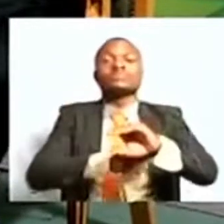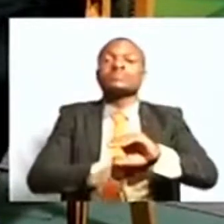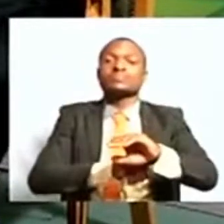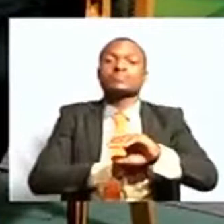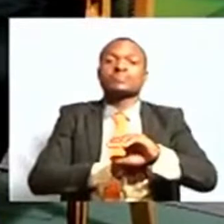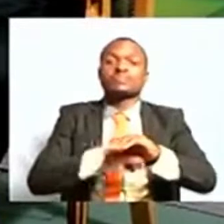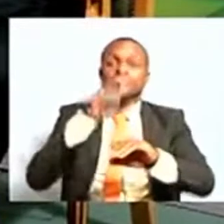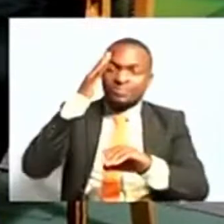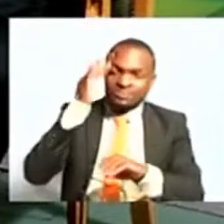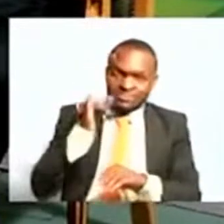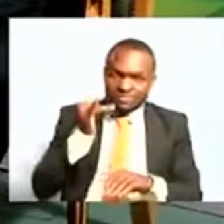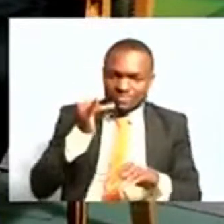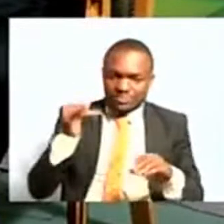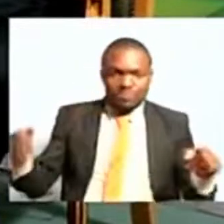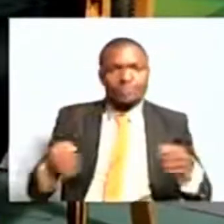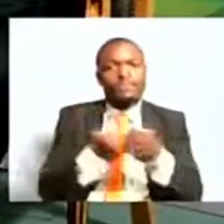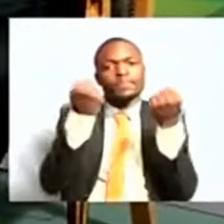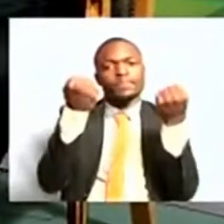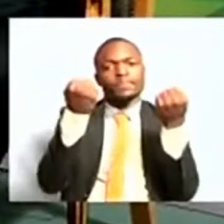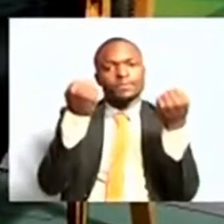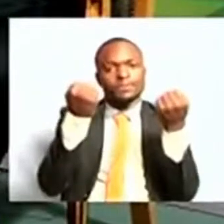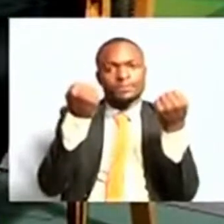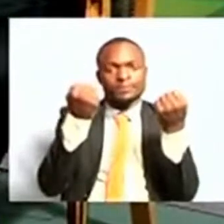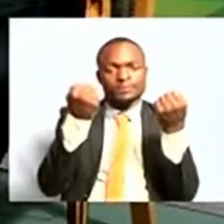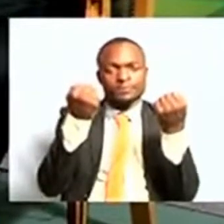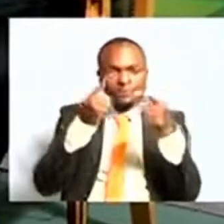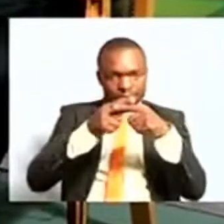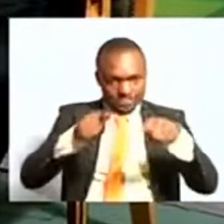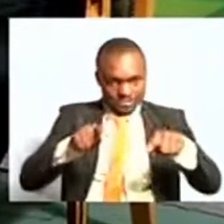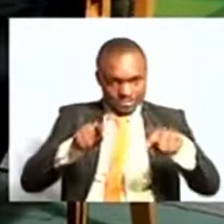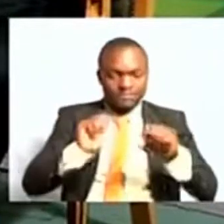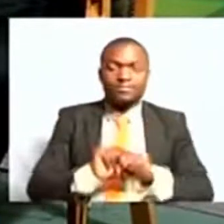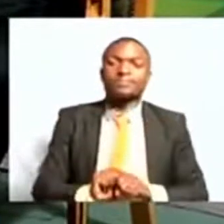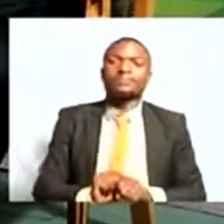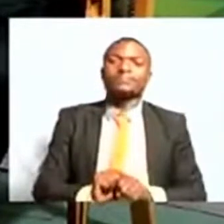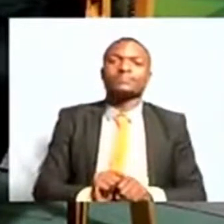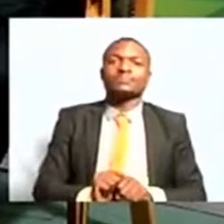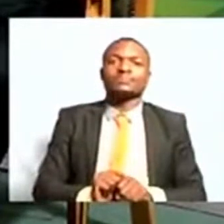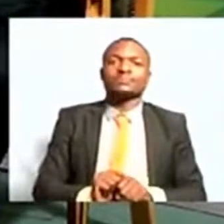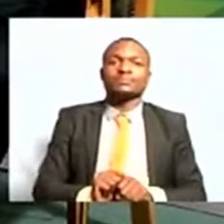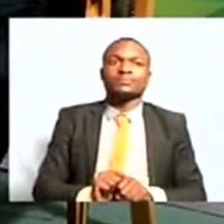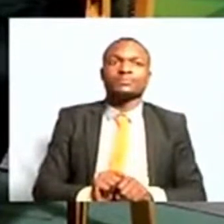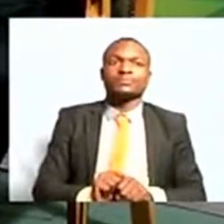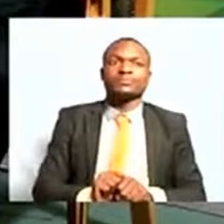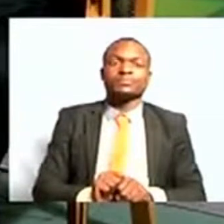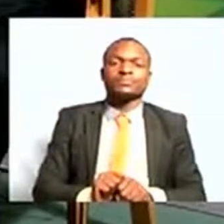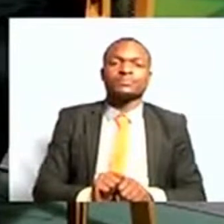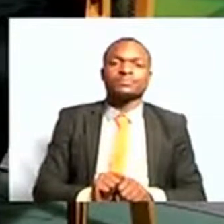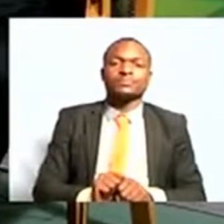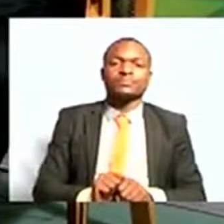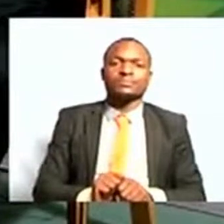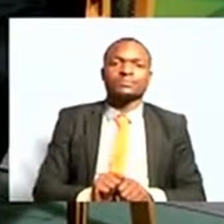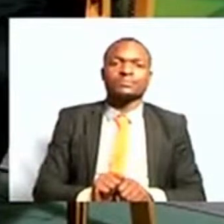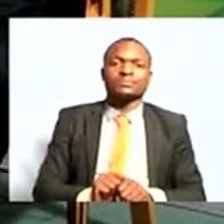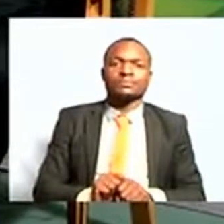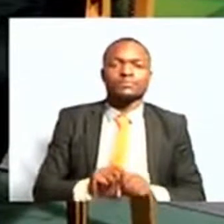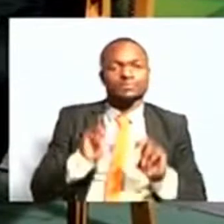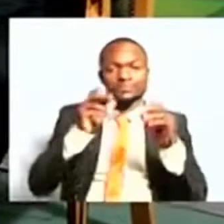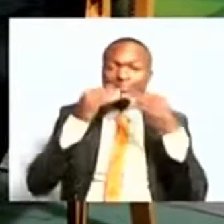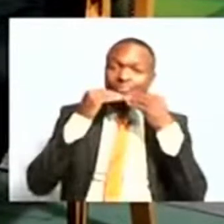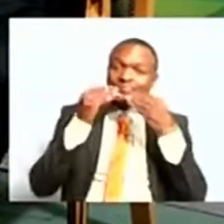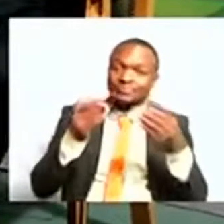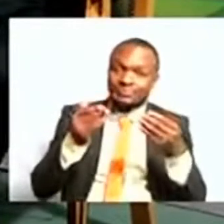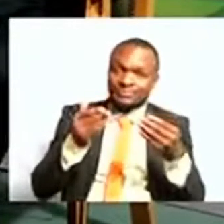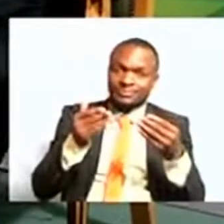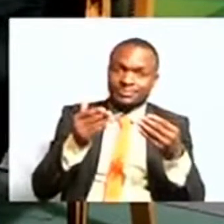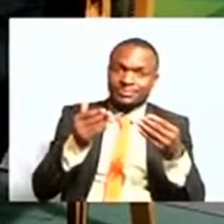why accidents are over on the road. Okay. Yeah. All right. Thank you so